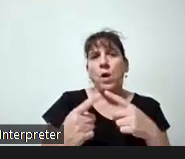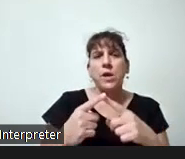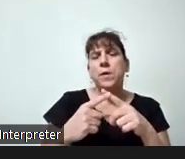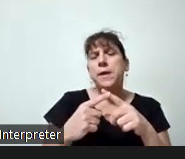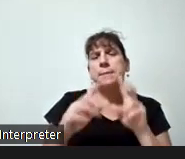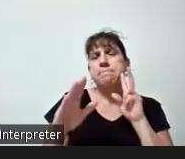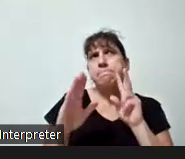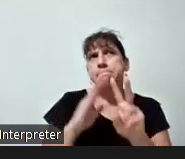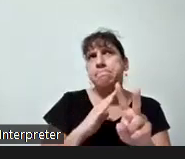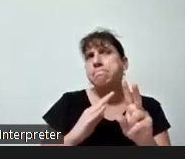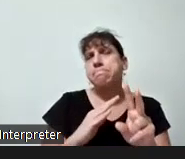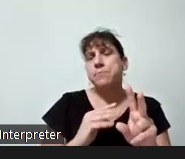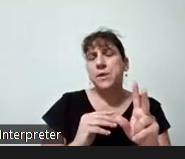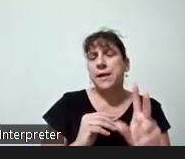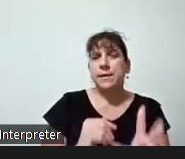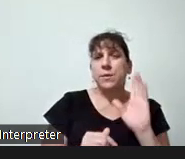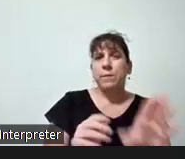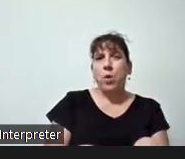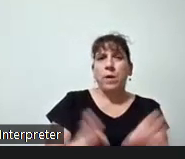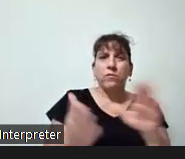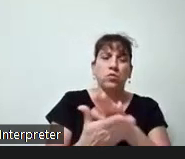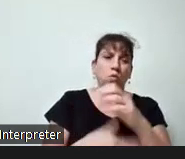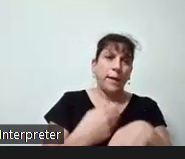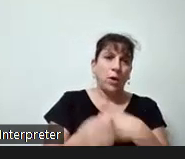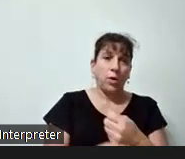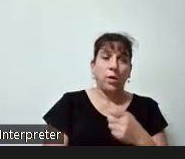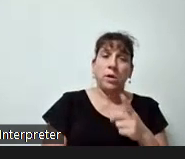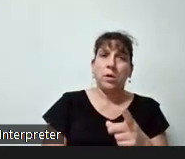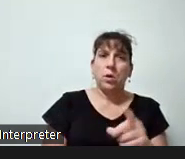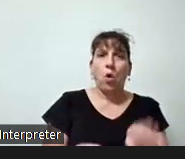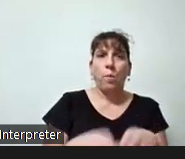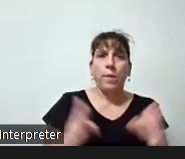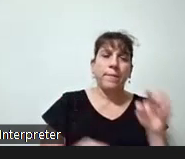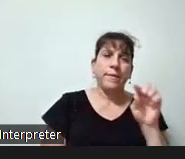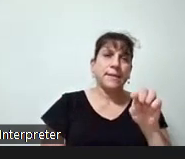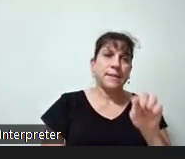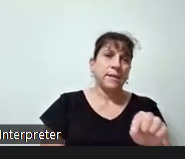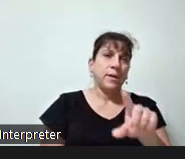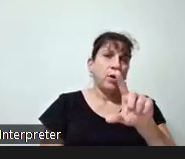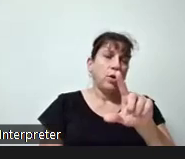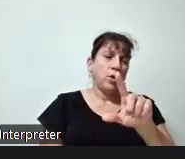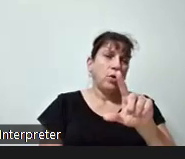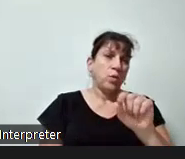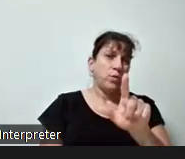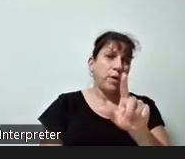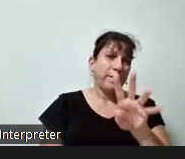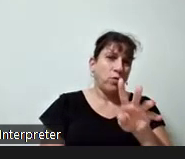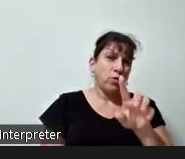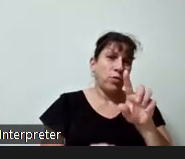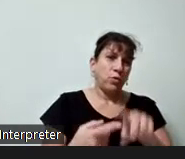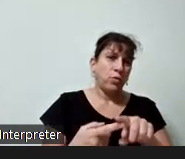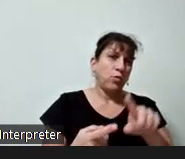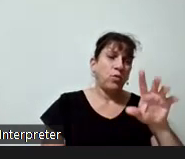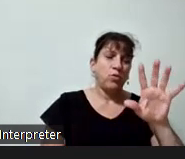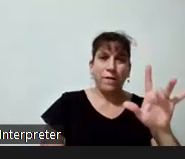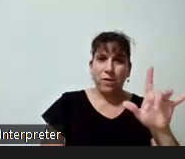opening for students and for the school year? So we are projecting open up this facility for the 2024 through 2025